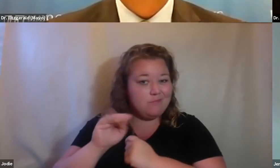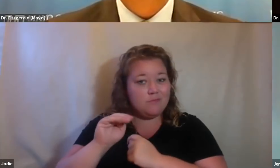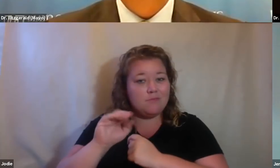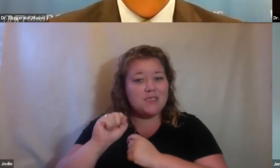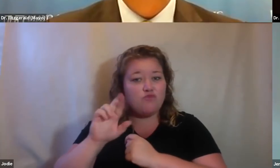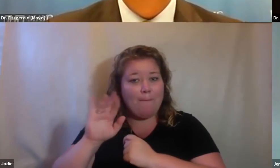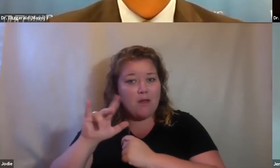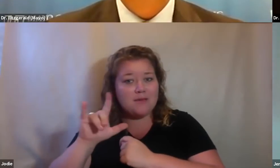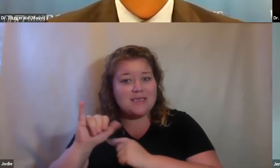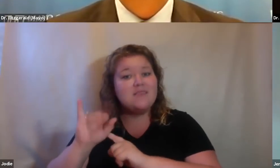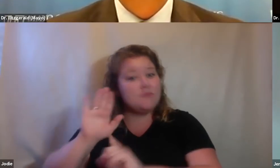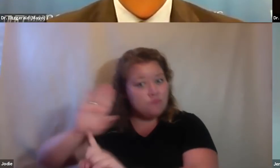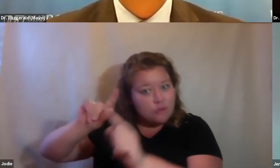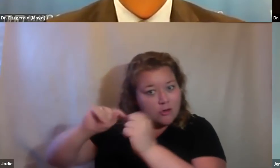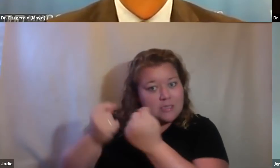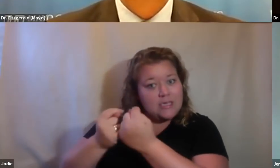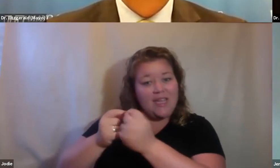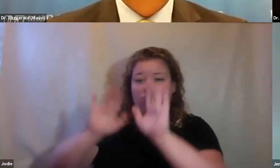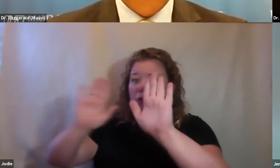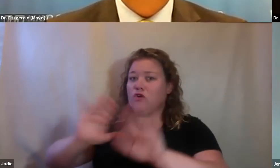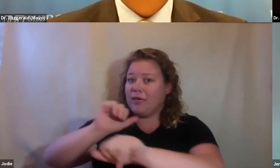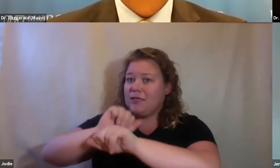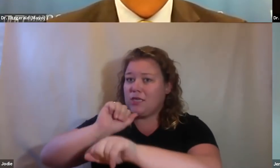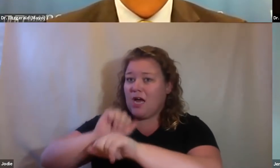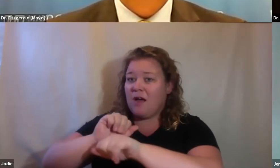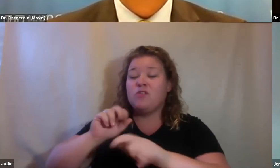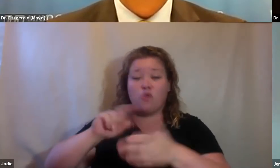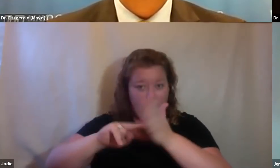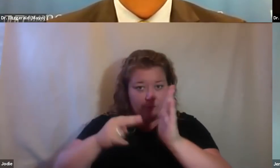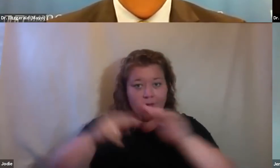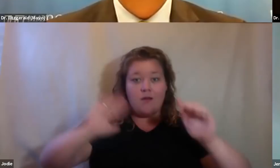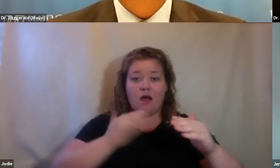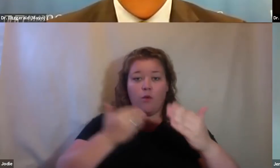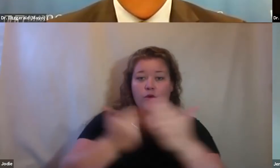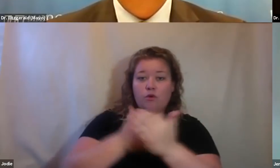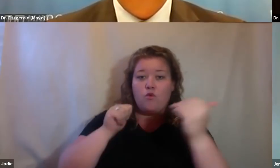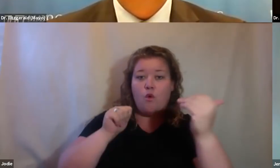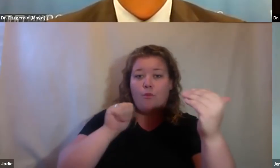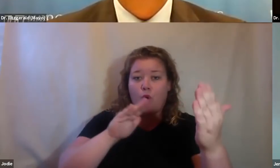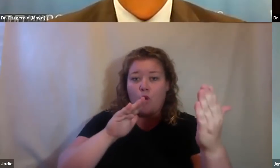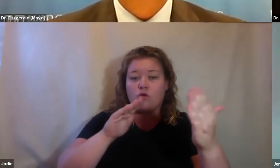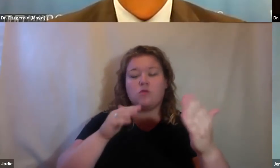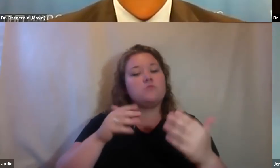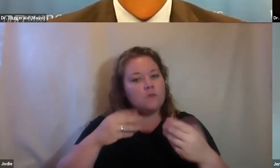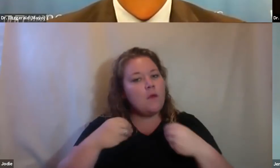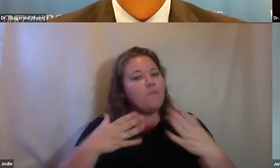bring us forward and be a little more nimble to allow us to guide where the community should be on a week-to-week basis.